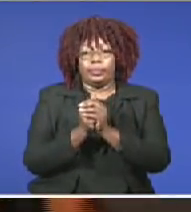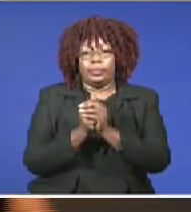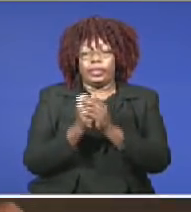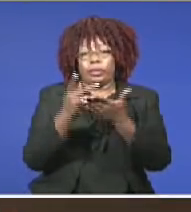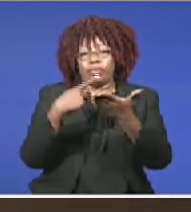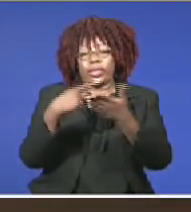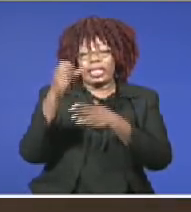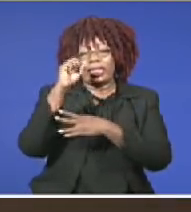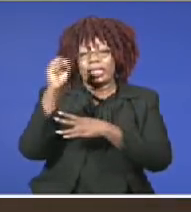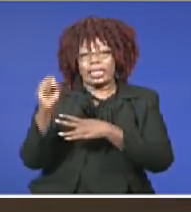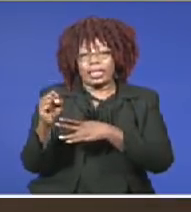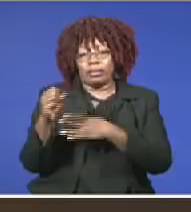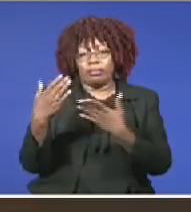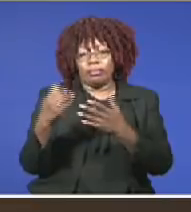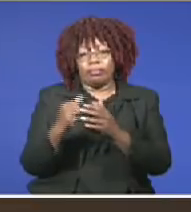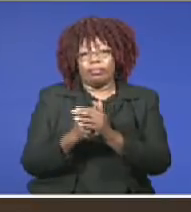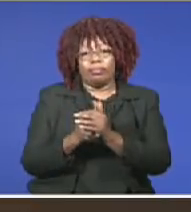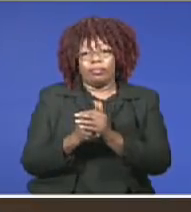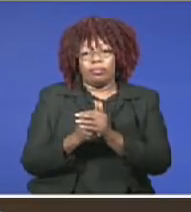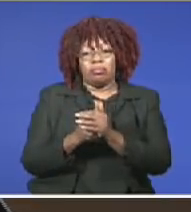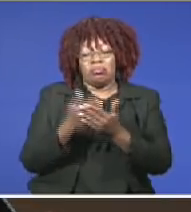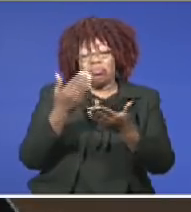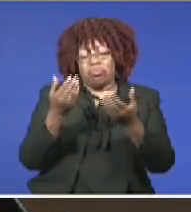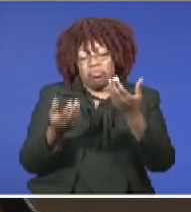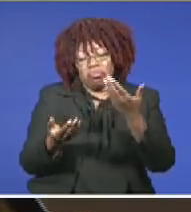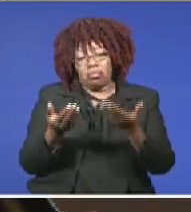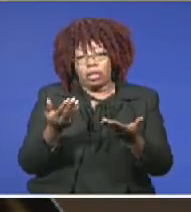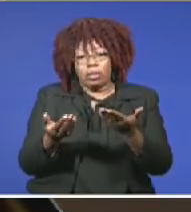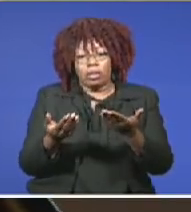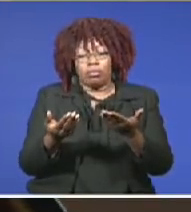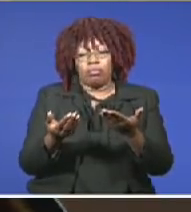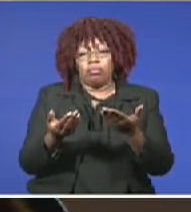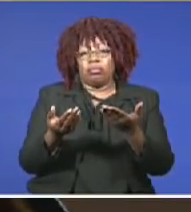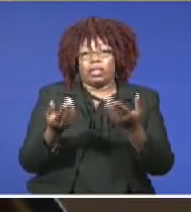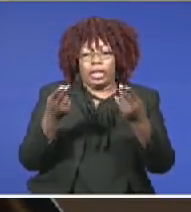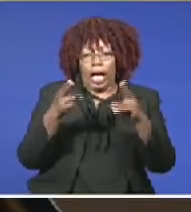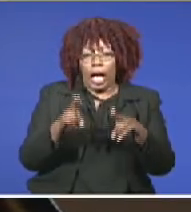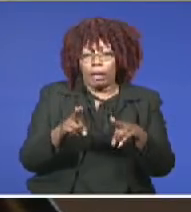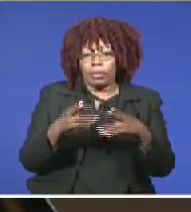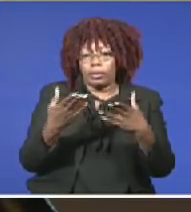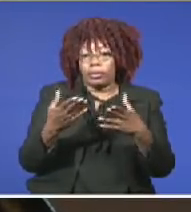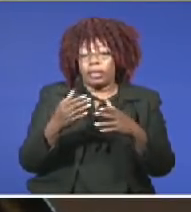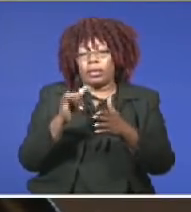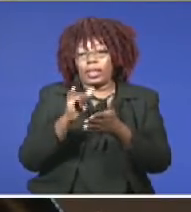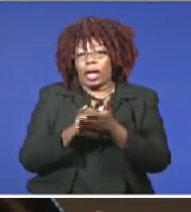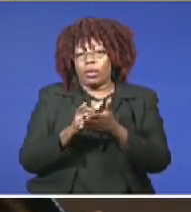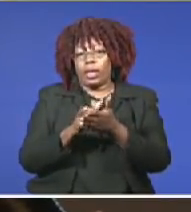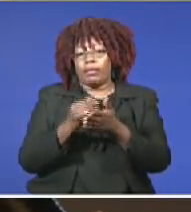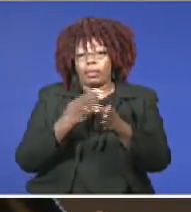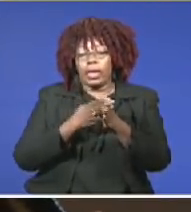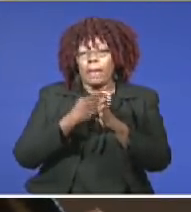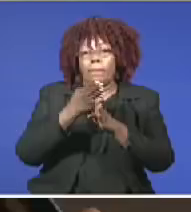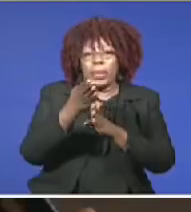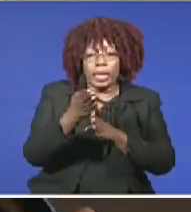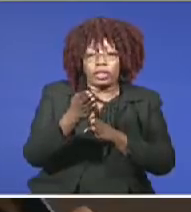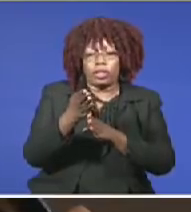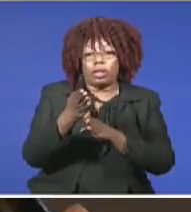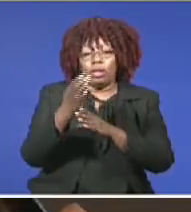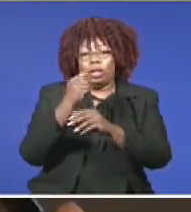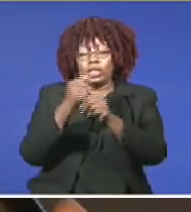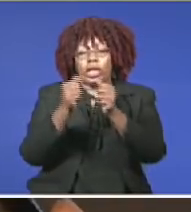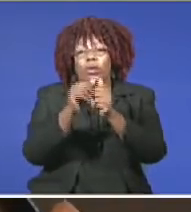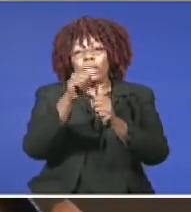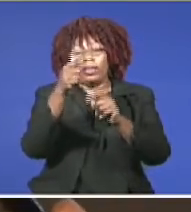exhibition game? It's not out of the possibility that something like that could happen down the road, but that would have to be a major collaboration with another